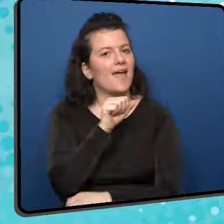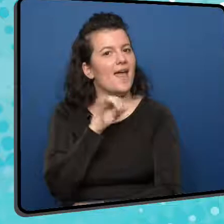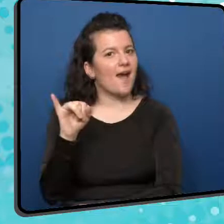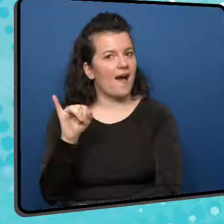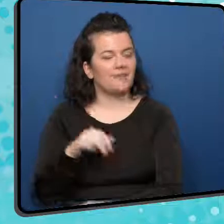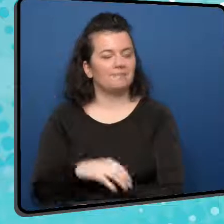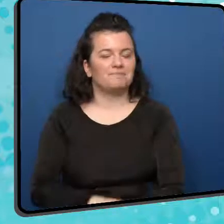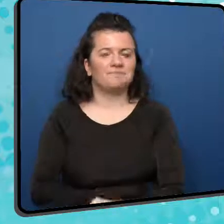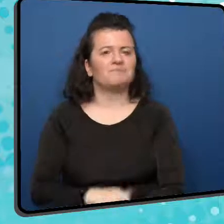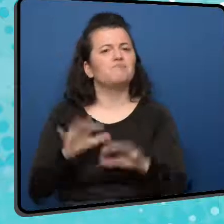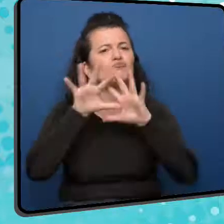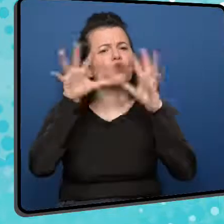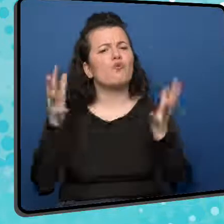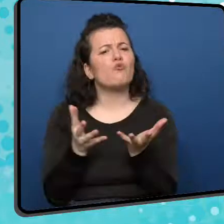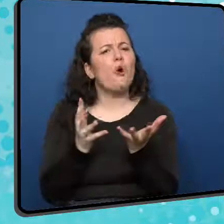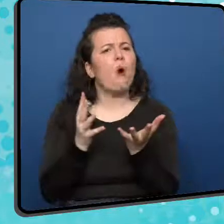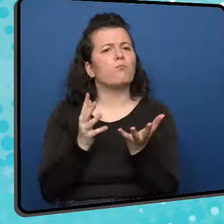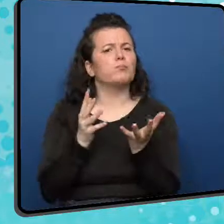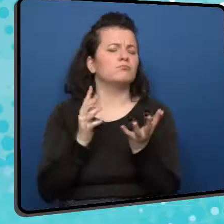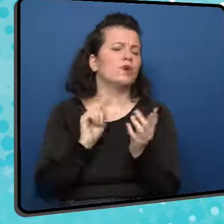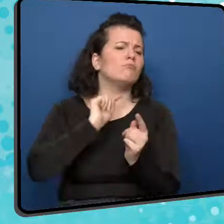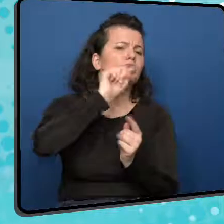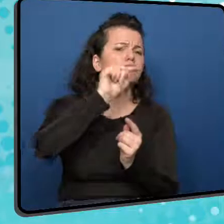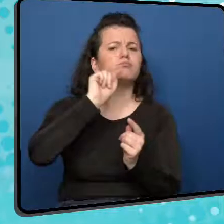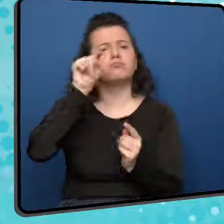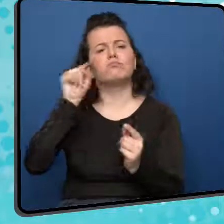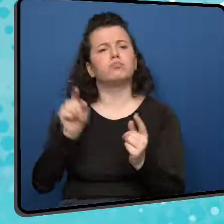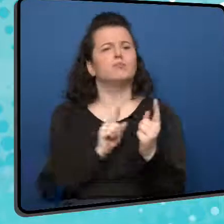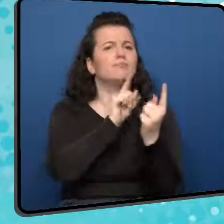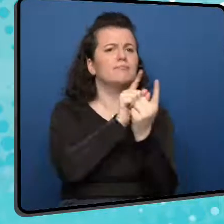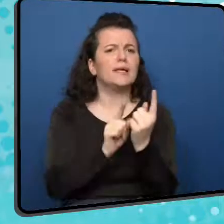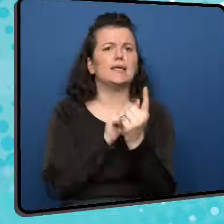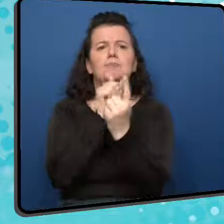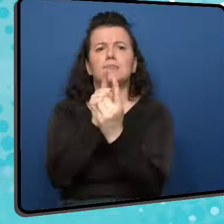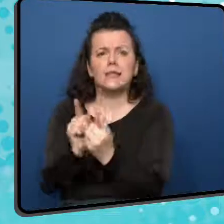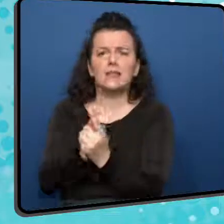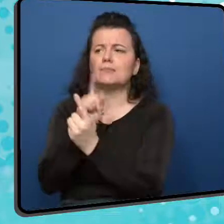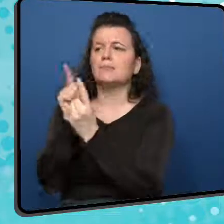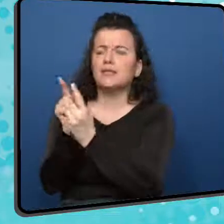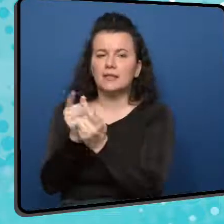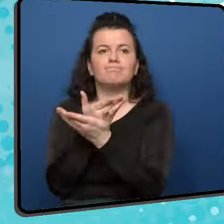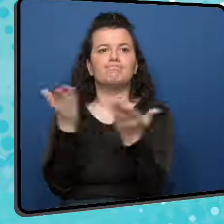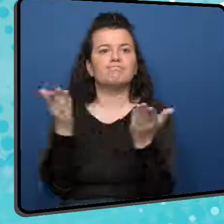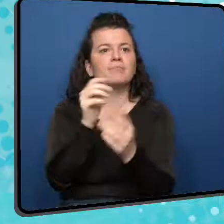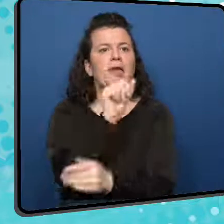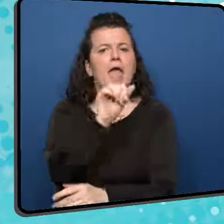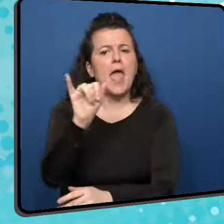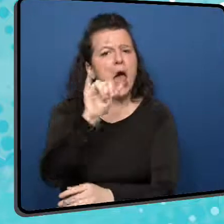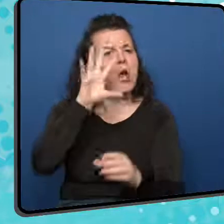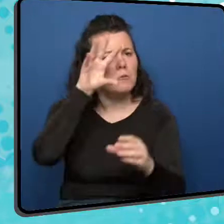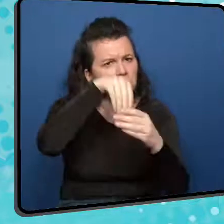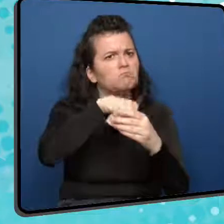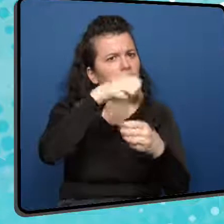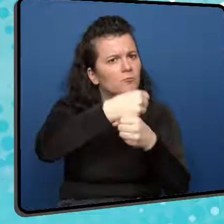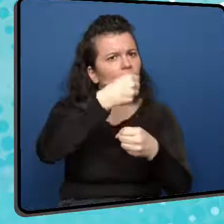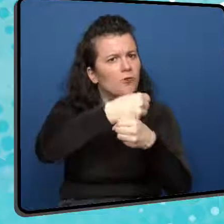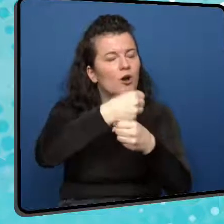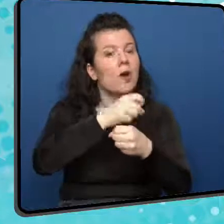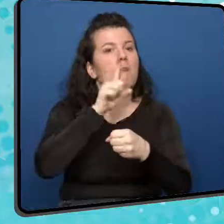we realized that there are so many different roles within AI solutions, from